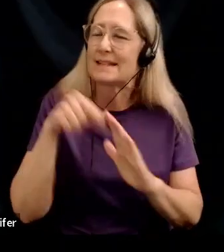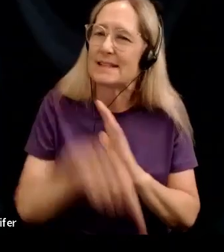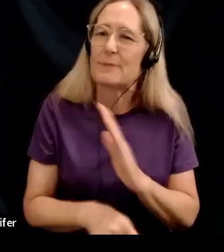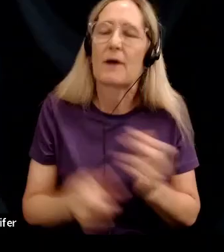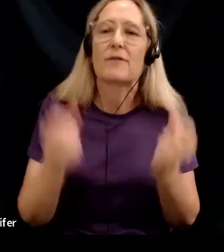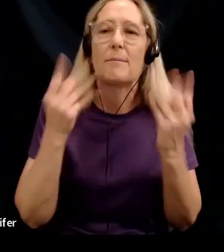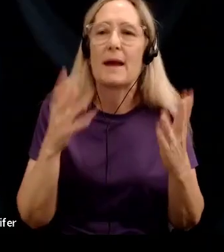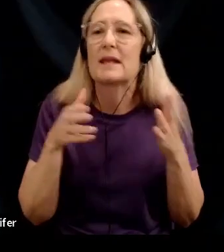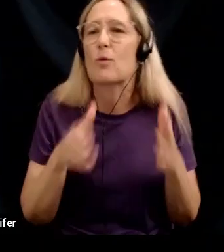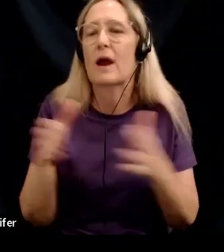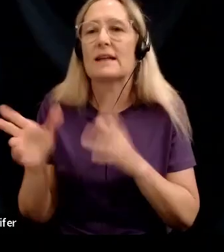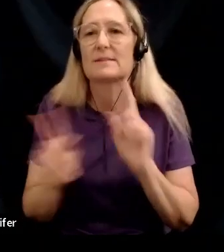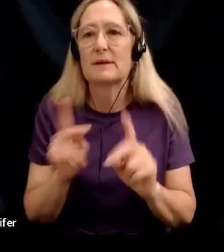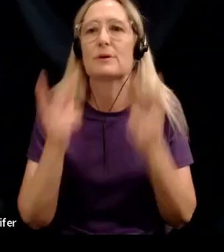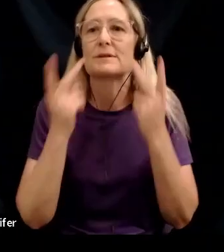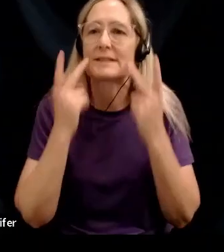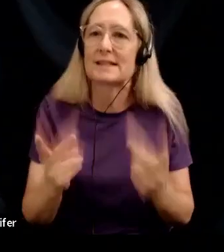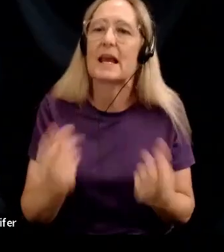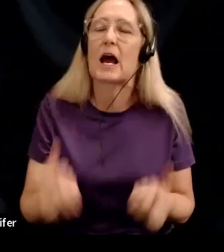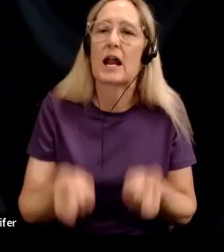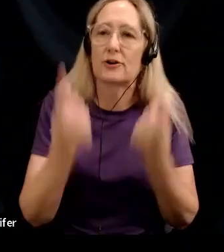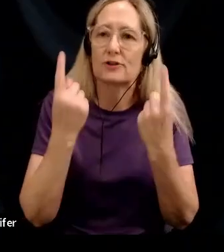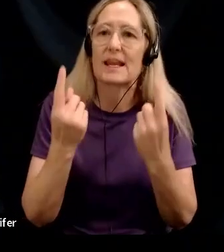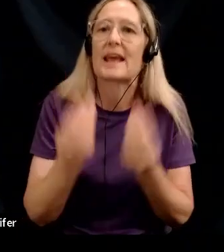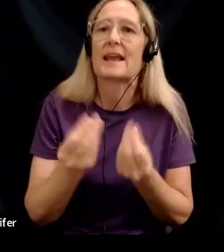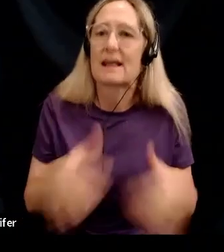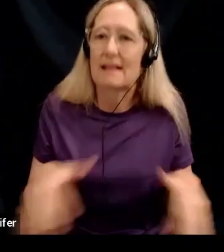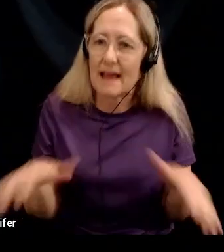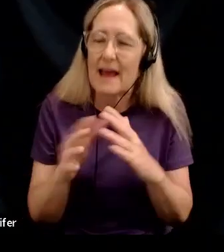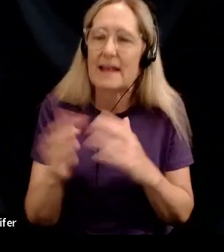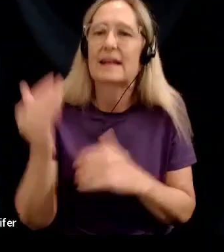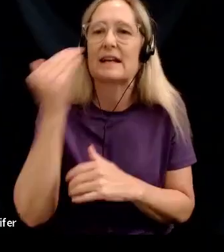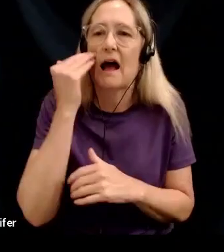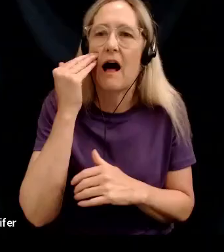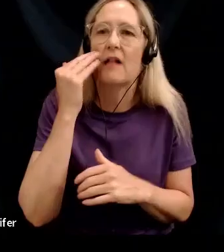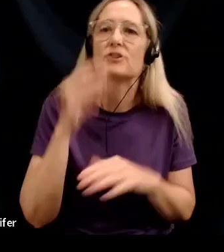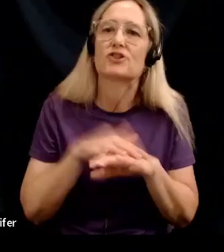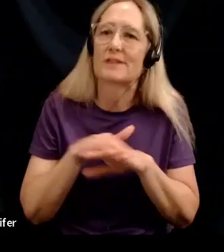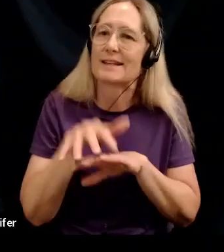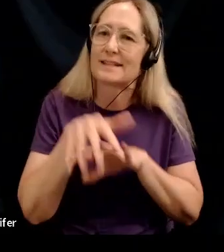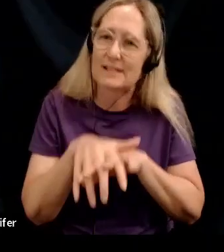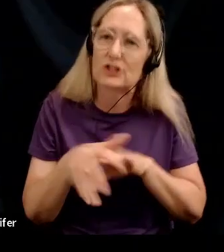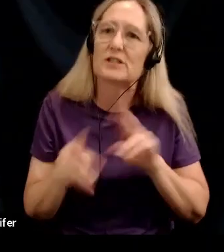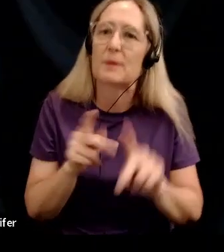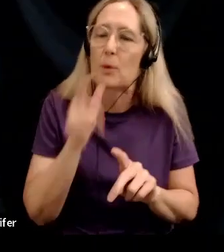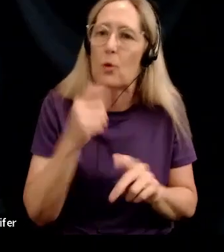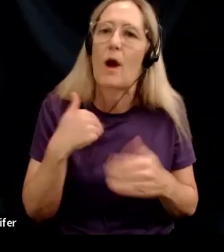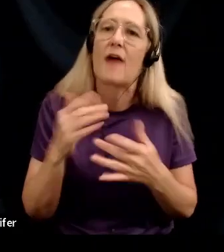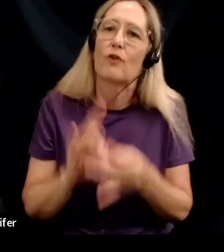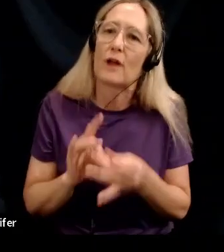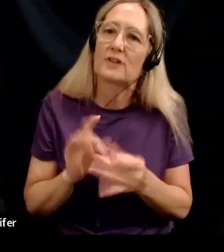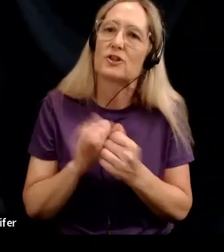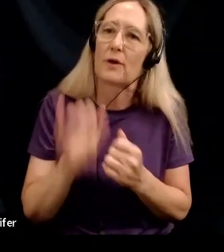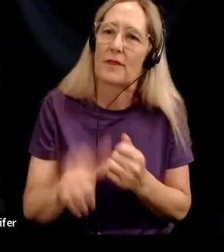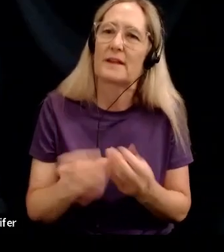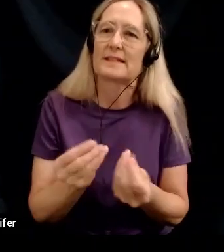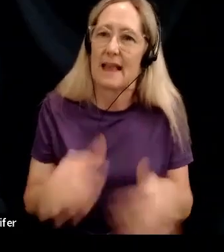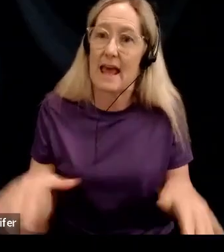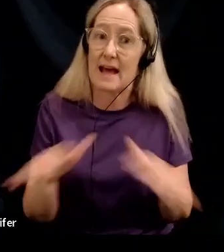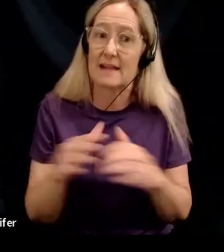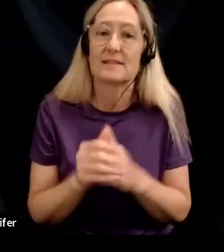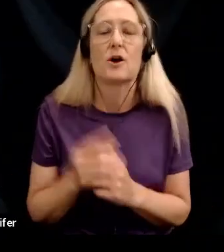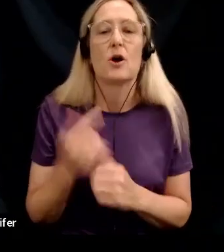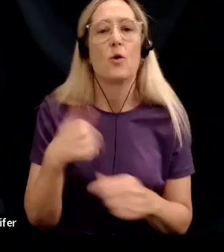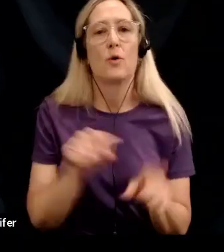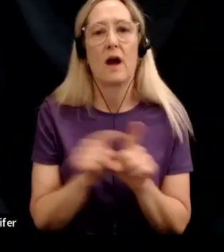multiple ways in which people see and understand land and acknowledge the Indigenous people who have relationships with this land.